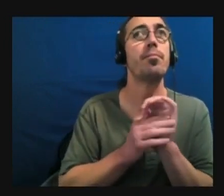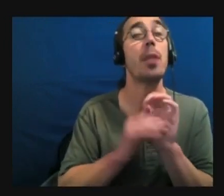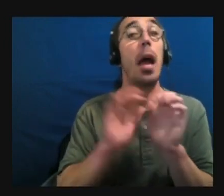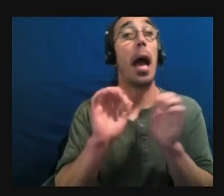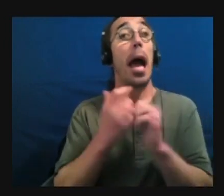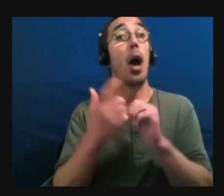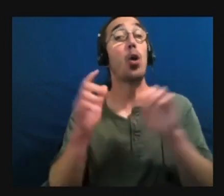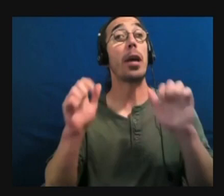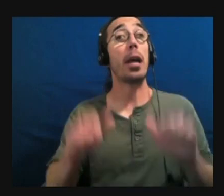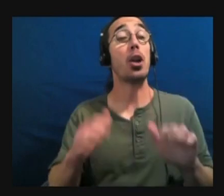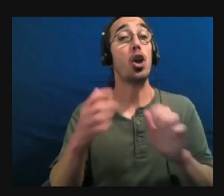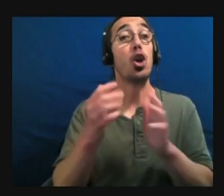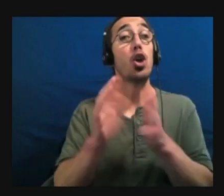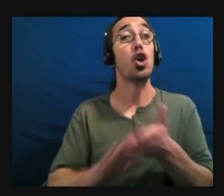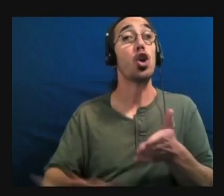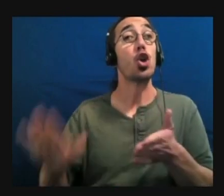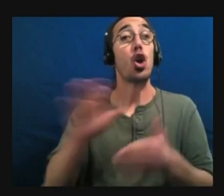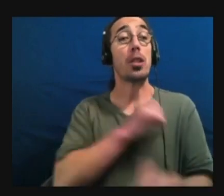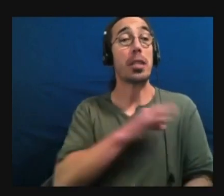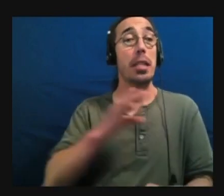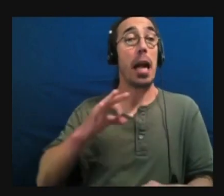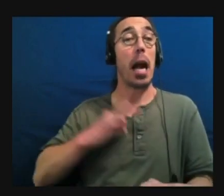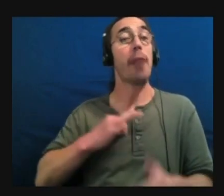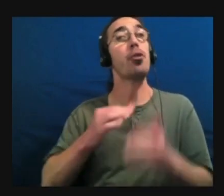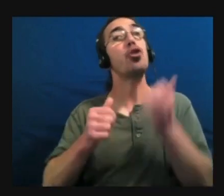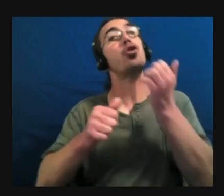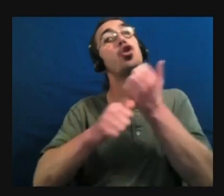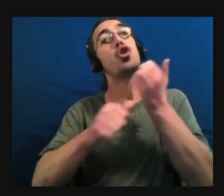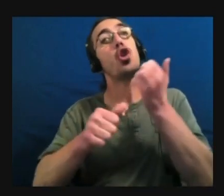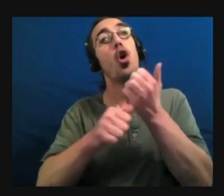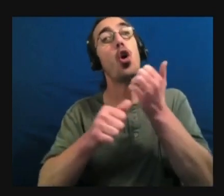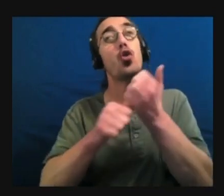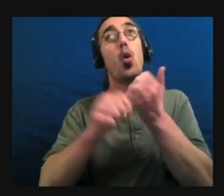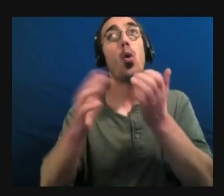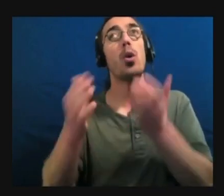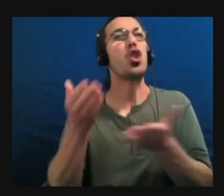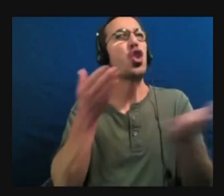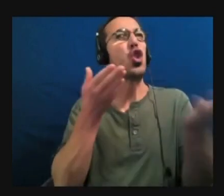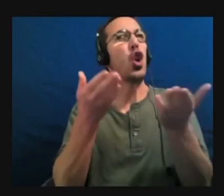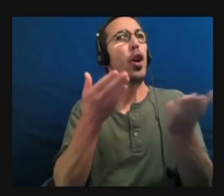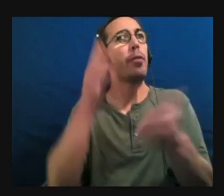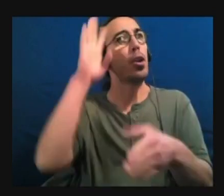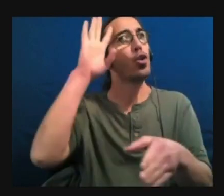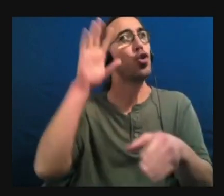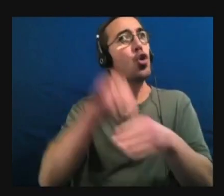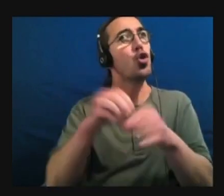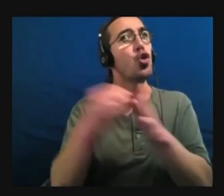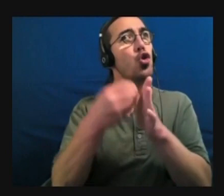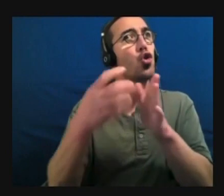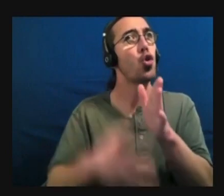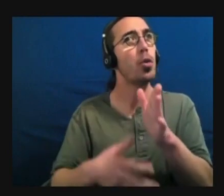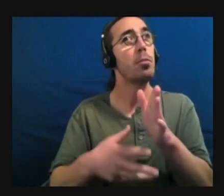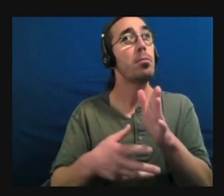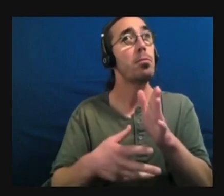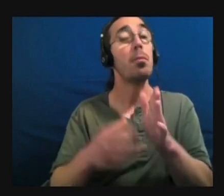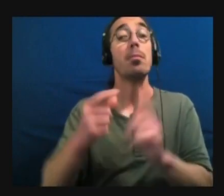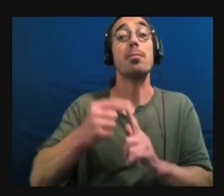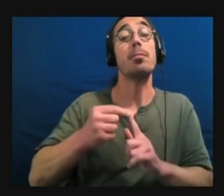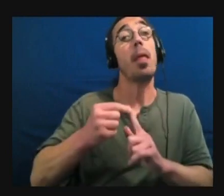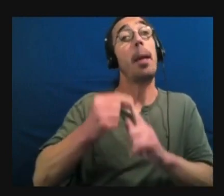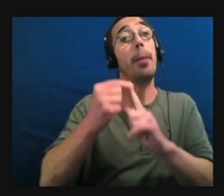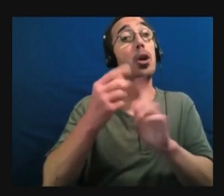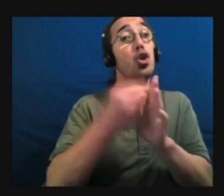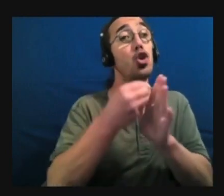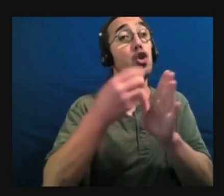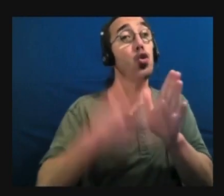serve as better advocates for autistic students, especially those who are continually dealing with